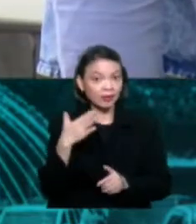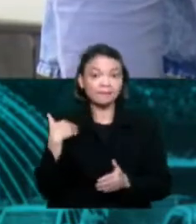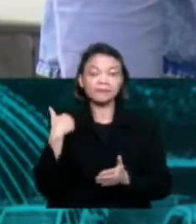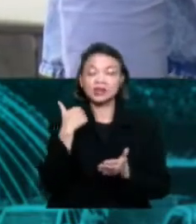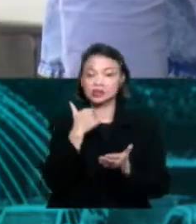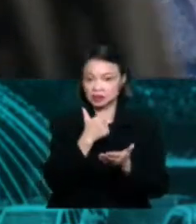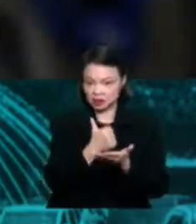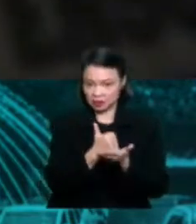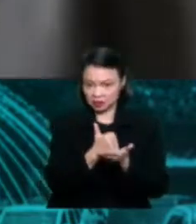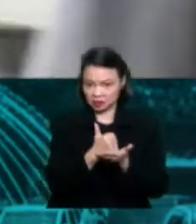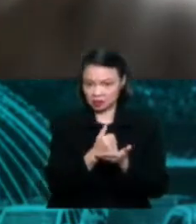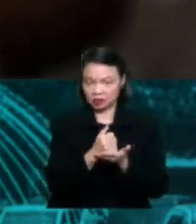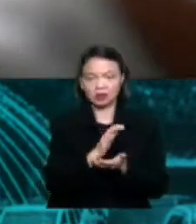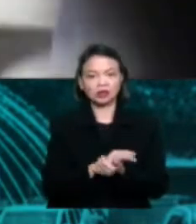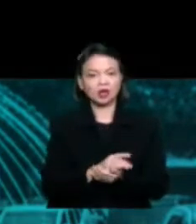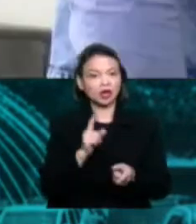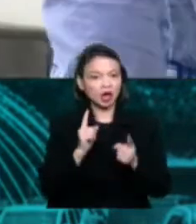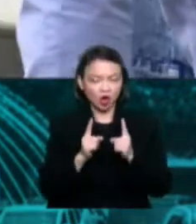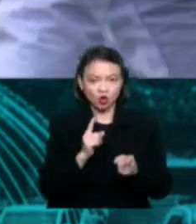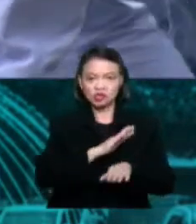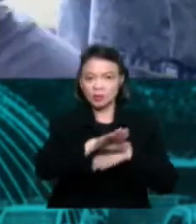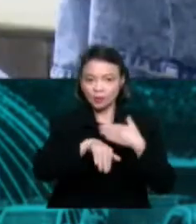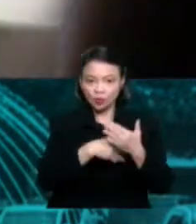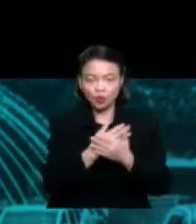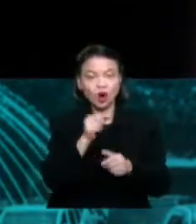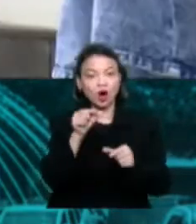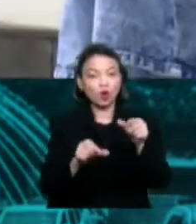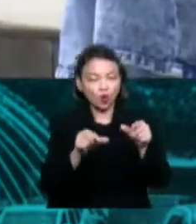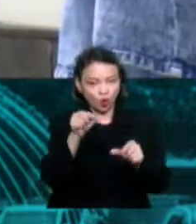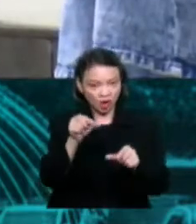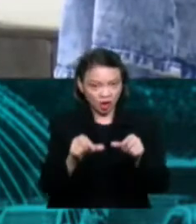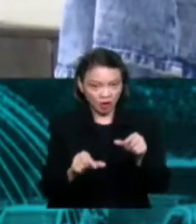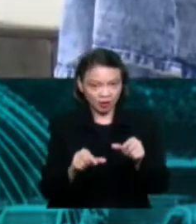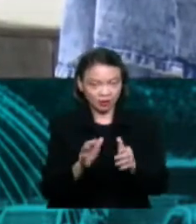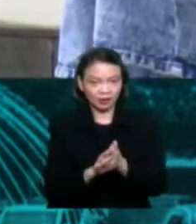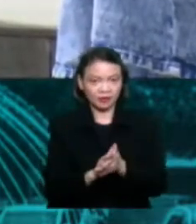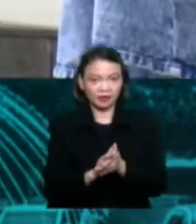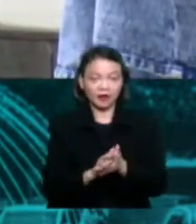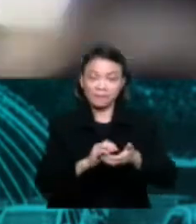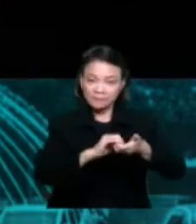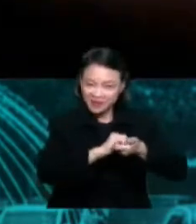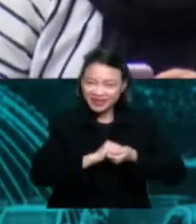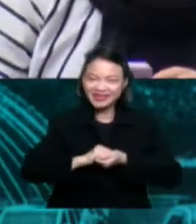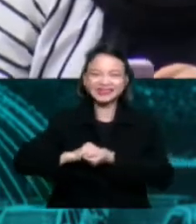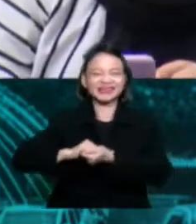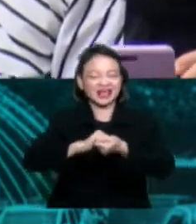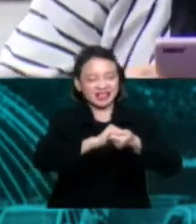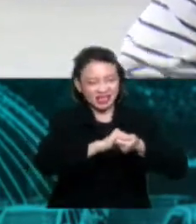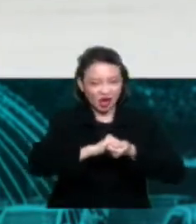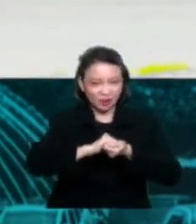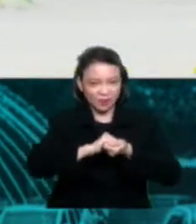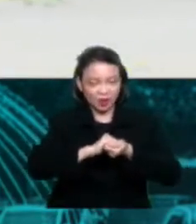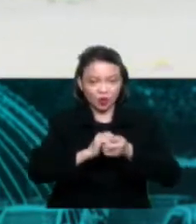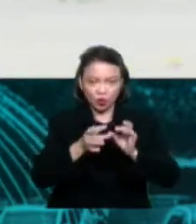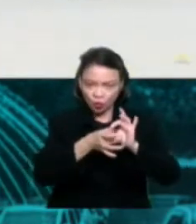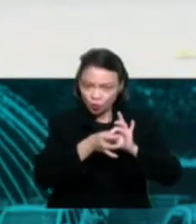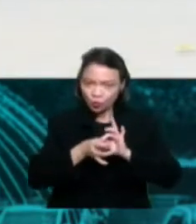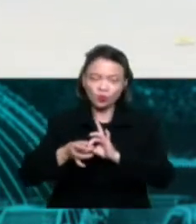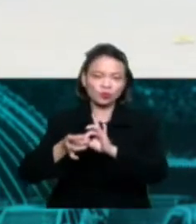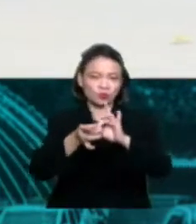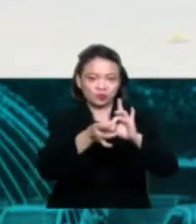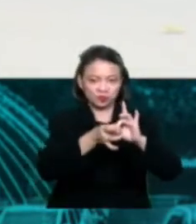everybody not working together or make collaborations, urban health is never happens. It